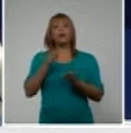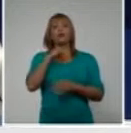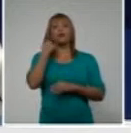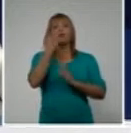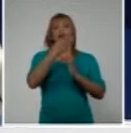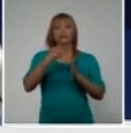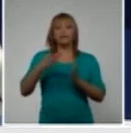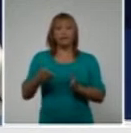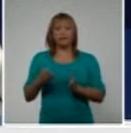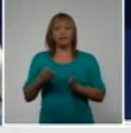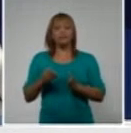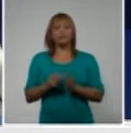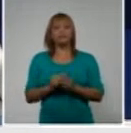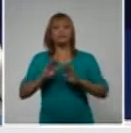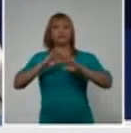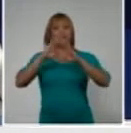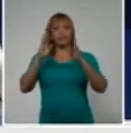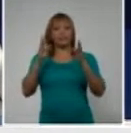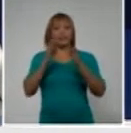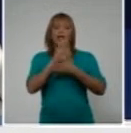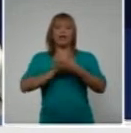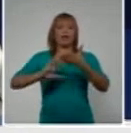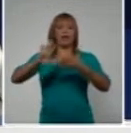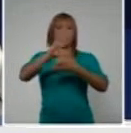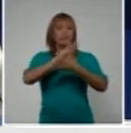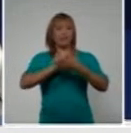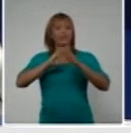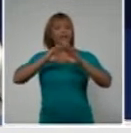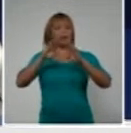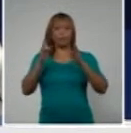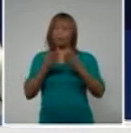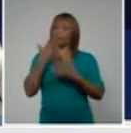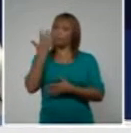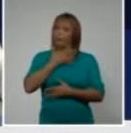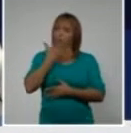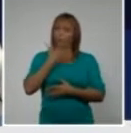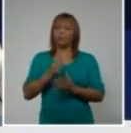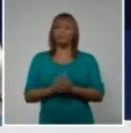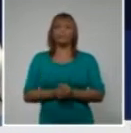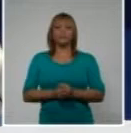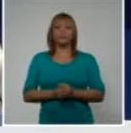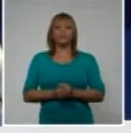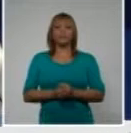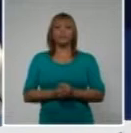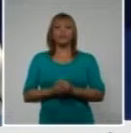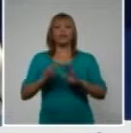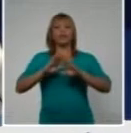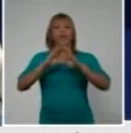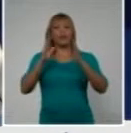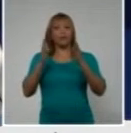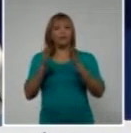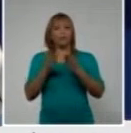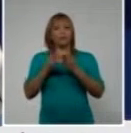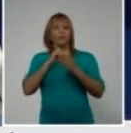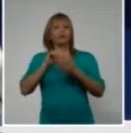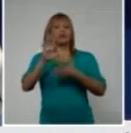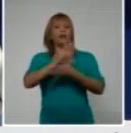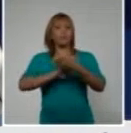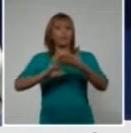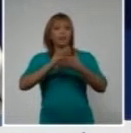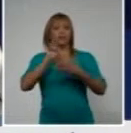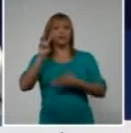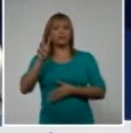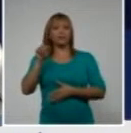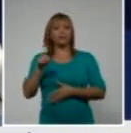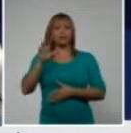discharged and hospitalized patients. 28 are from Havana province, 4 from Artemisa, and 1 from the provinces